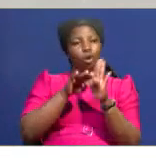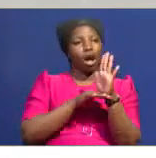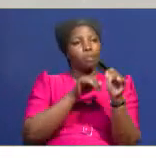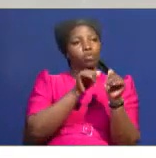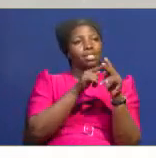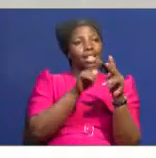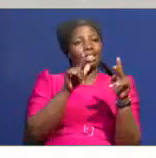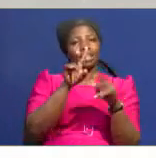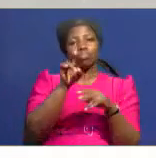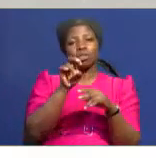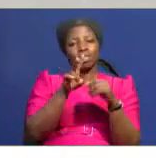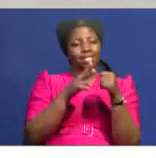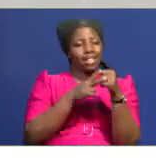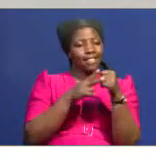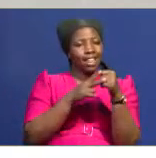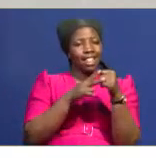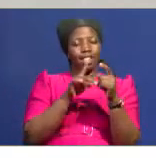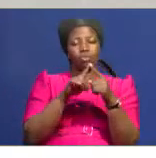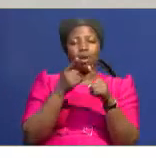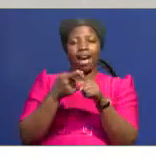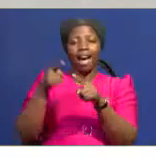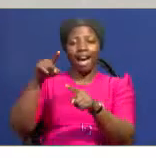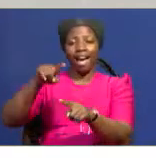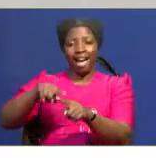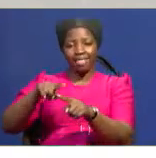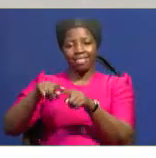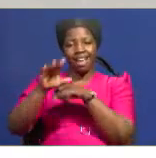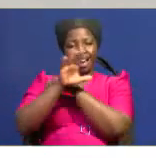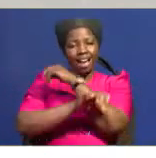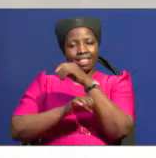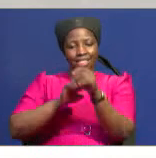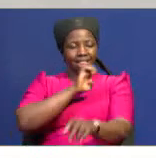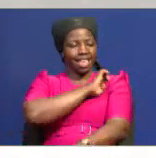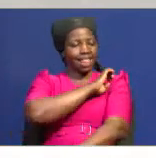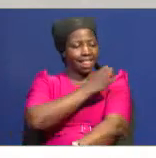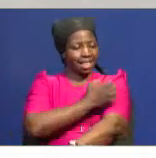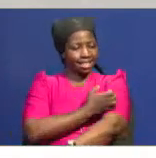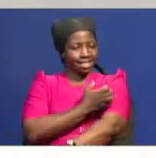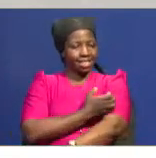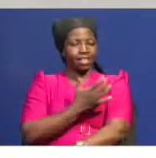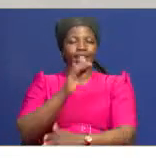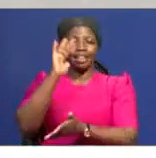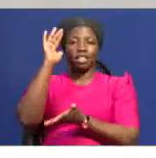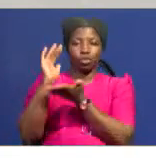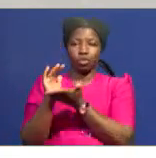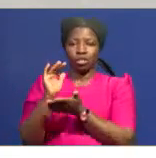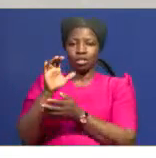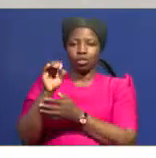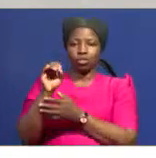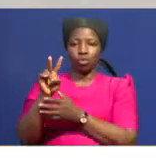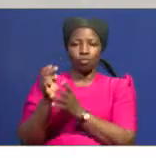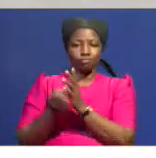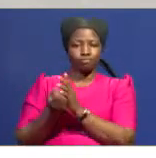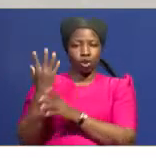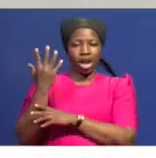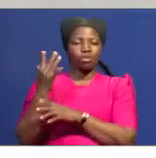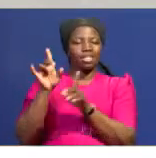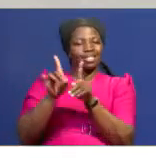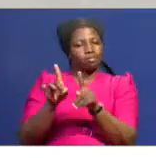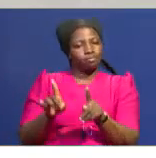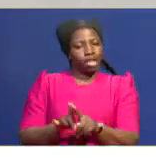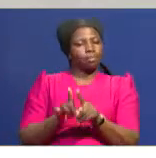in 2027 to increase the country's energy capacity, reduce carbon emissions, and create